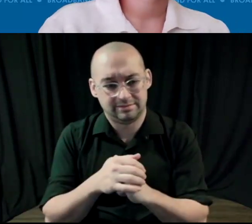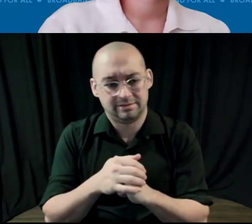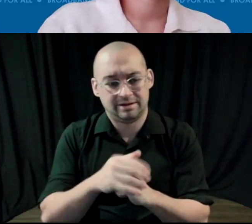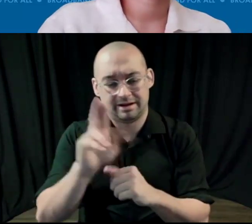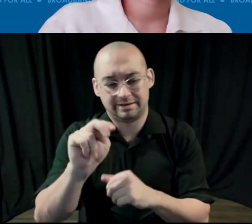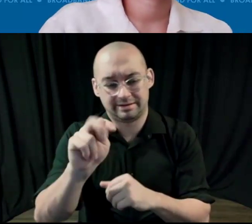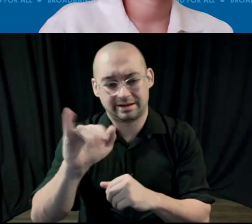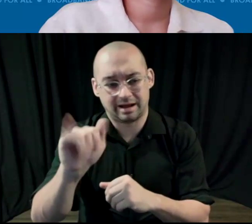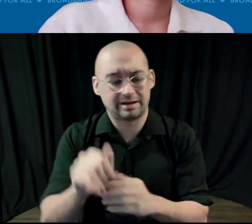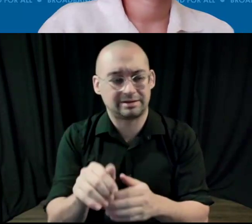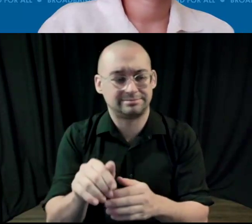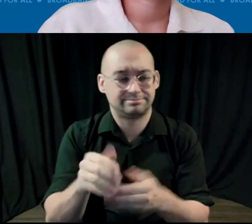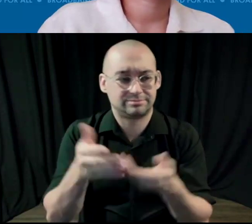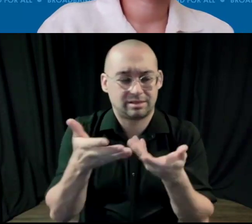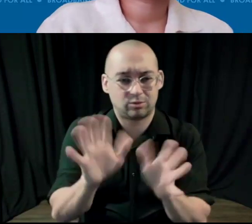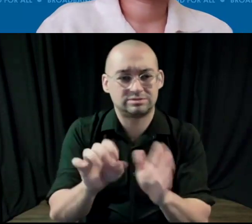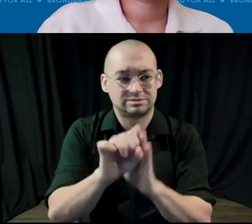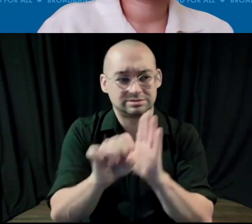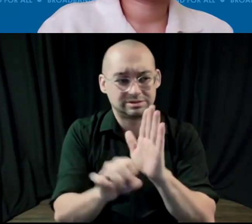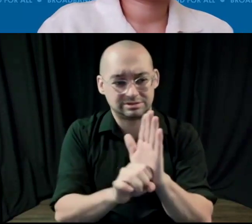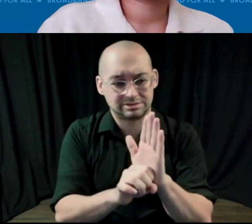states on grants of this size to,